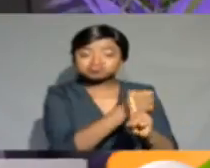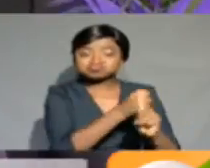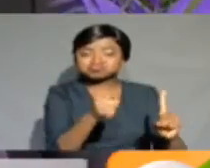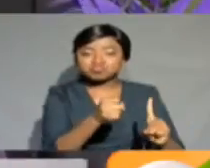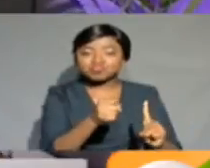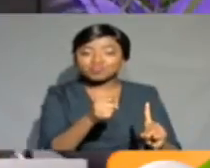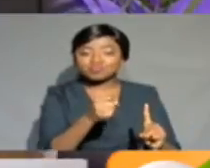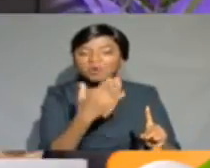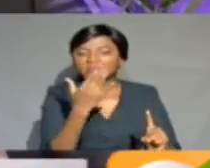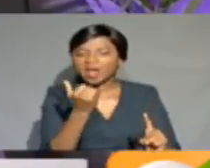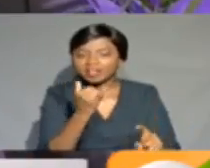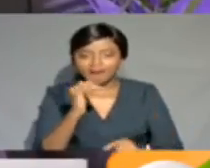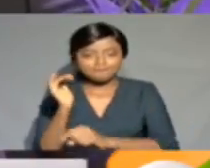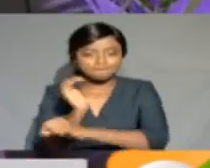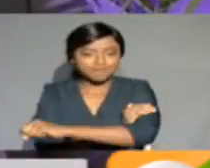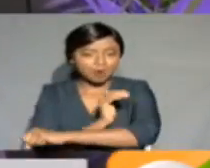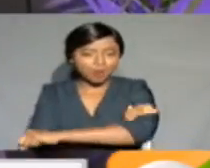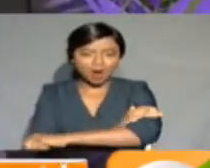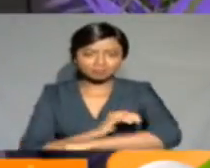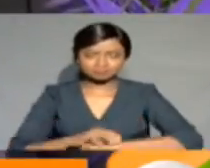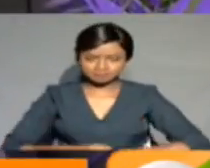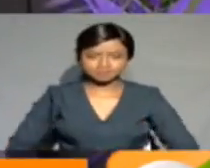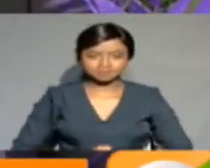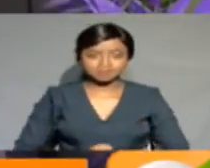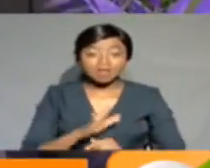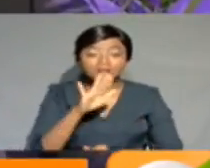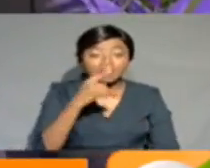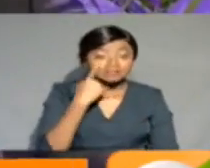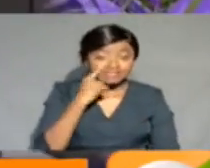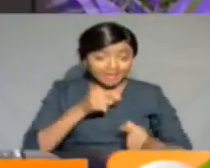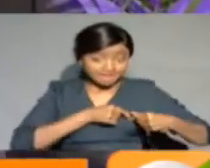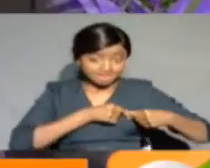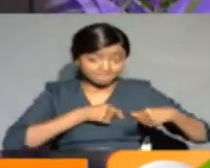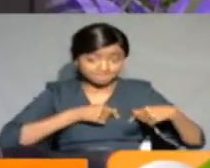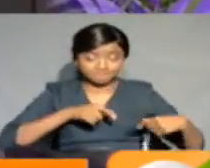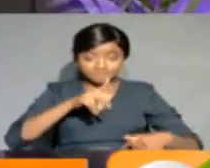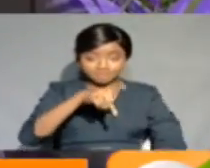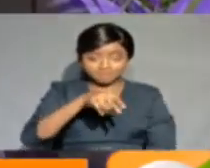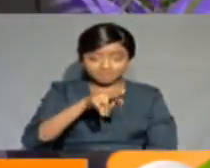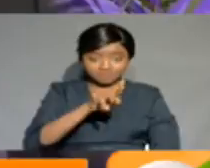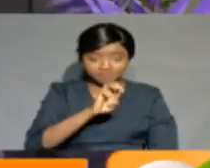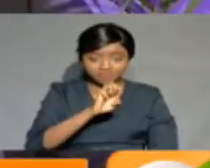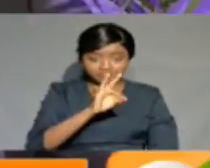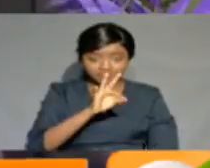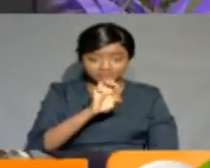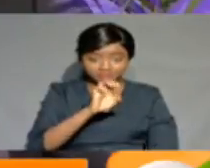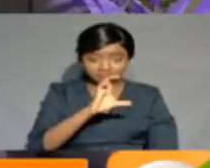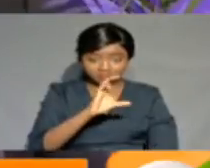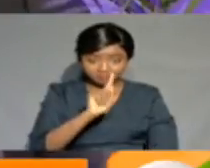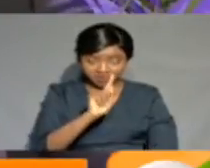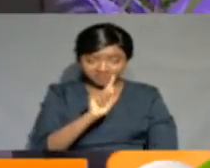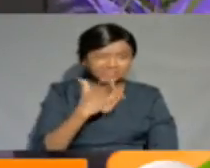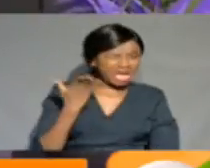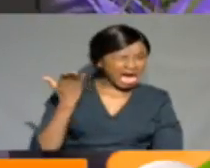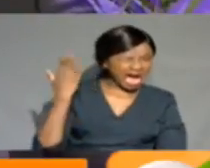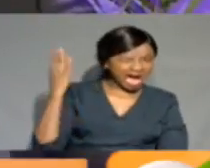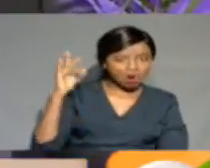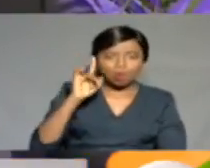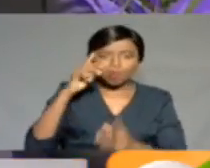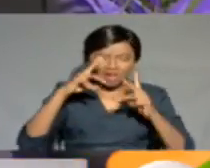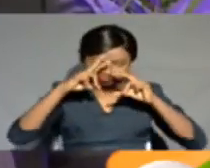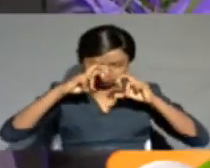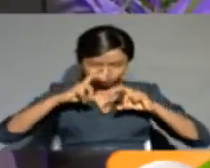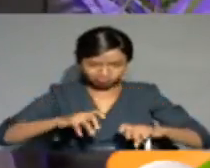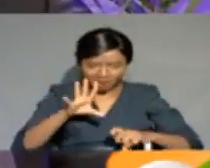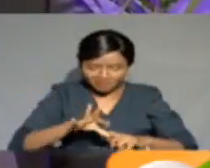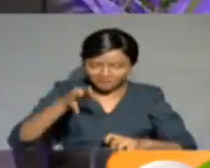prefects, past studies that we were talking about school unrest, one finding